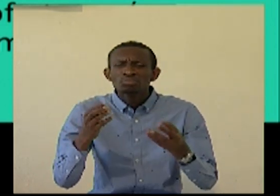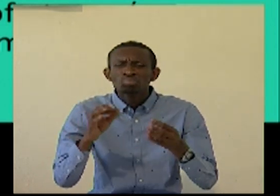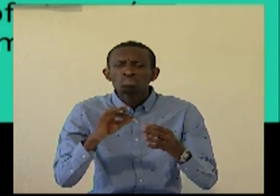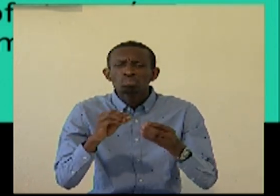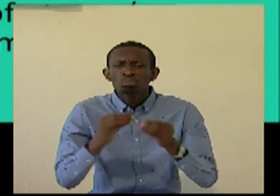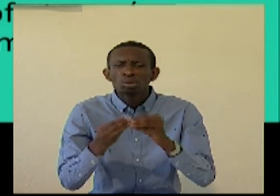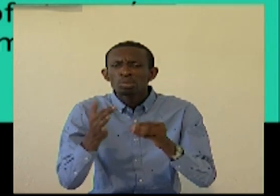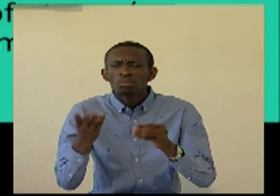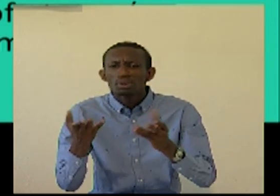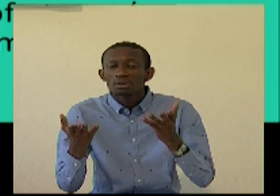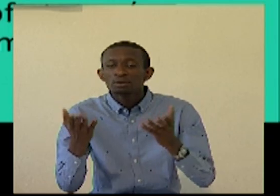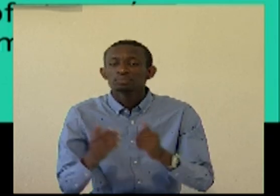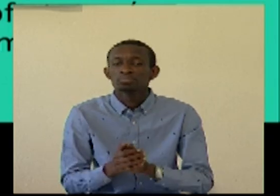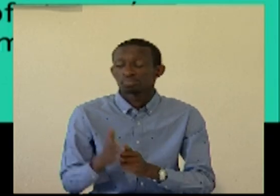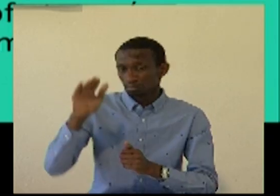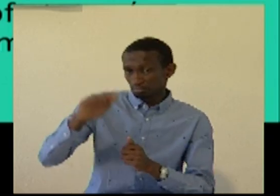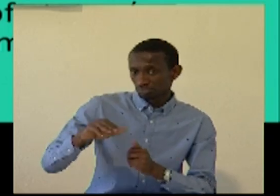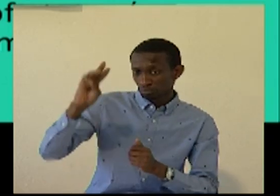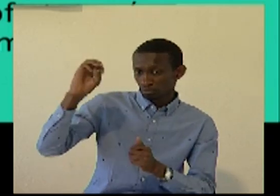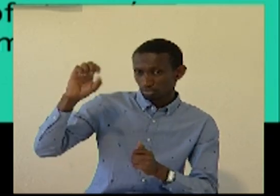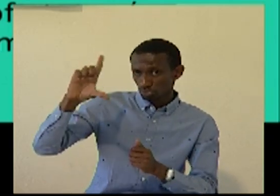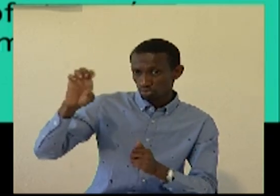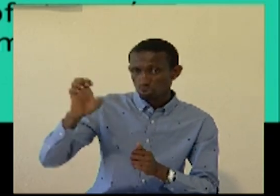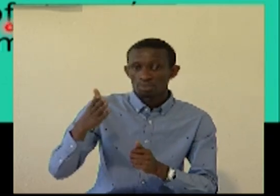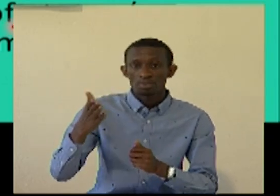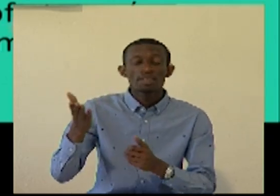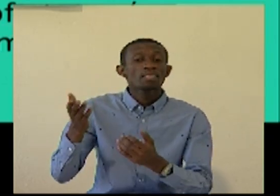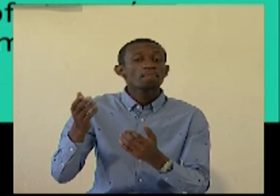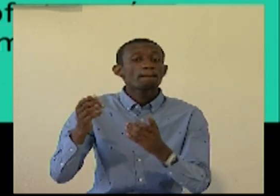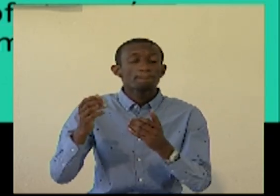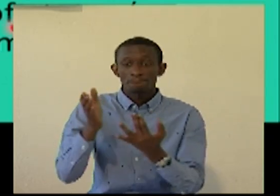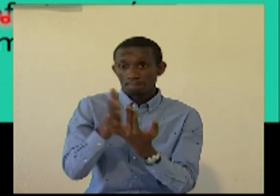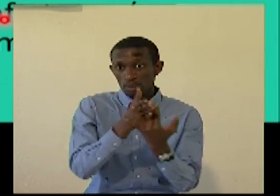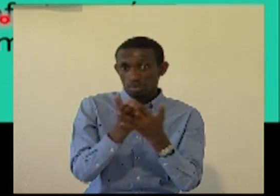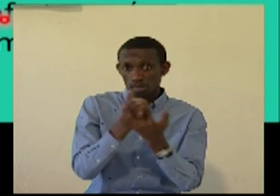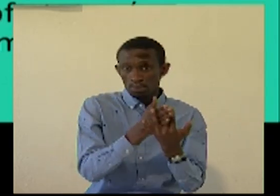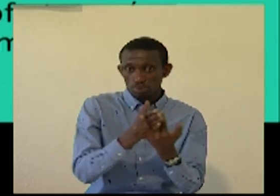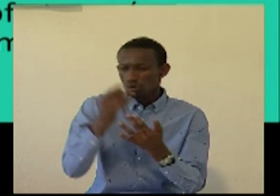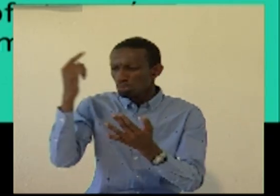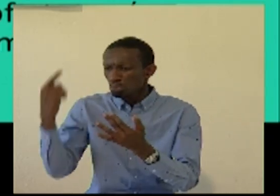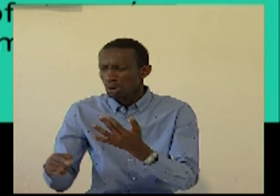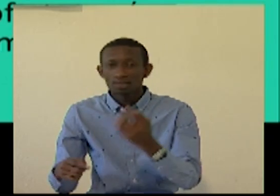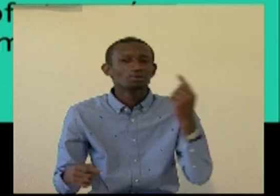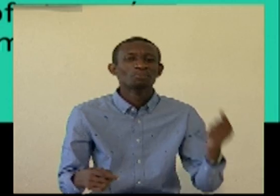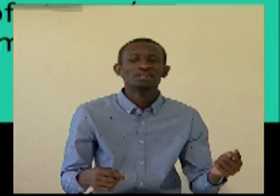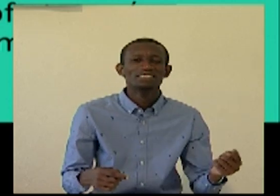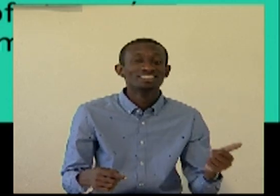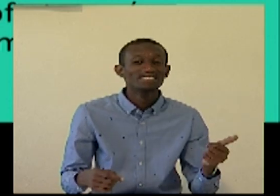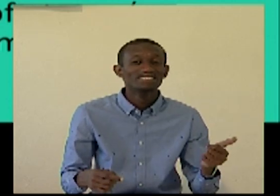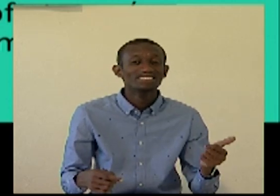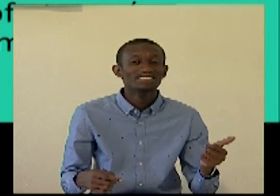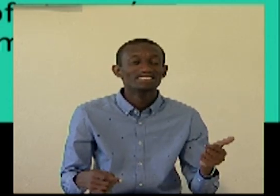is mass of 1 mole. And then mole is a link between what and what. You will